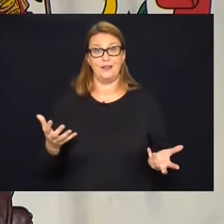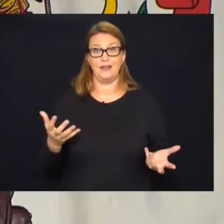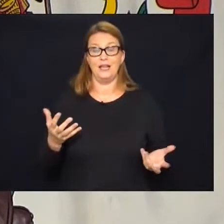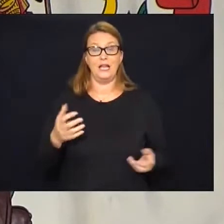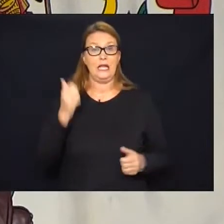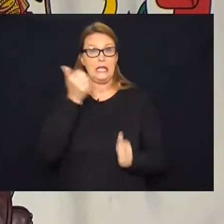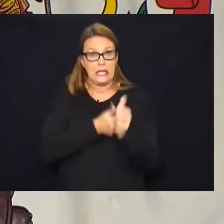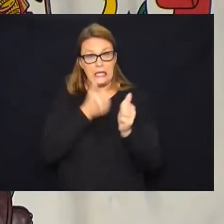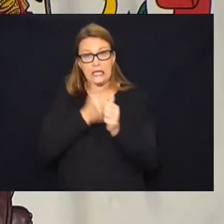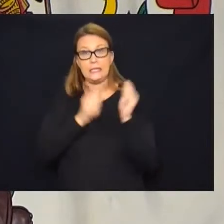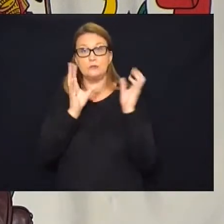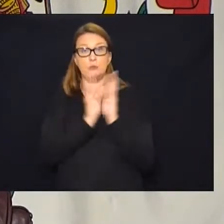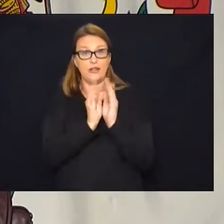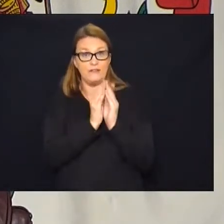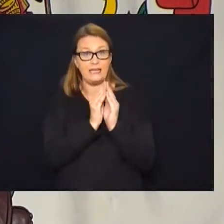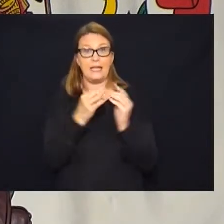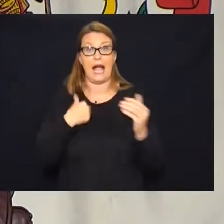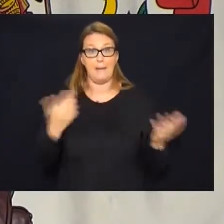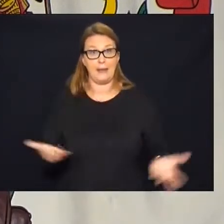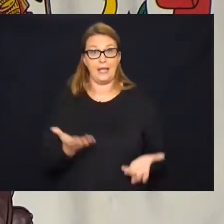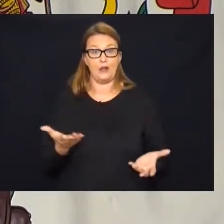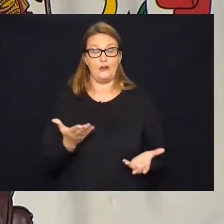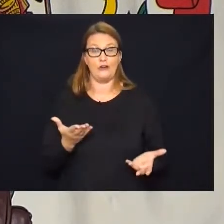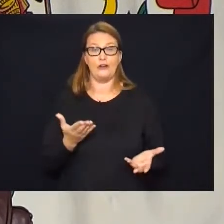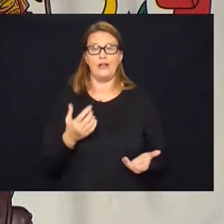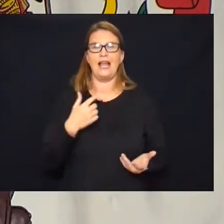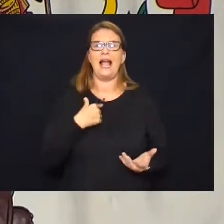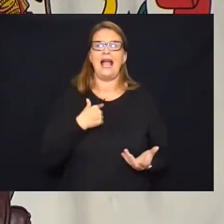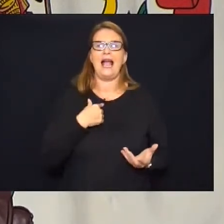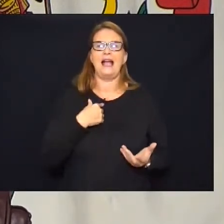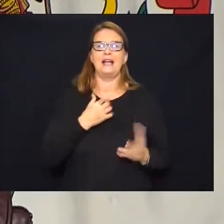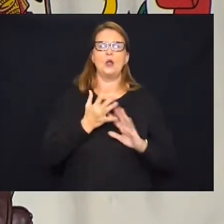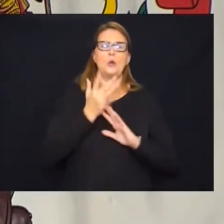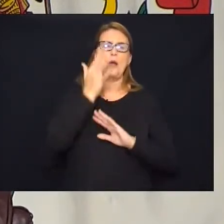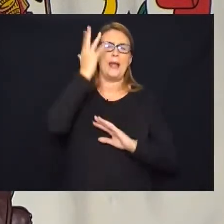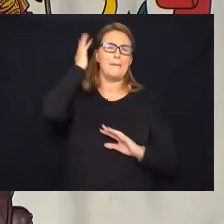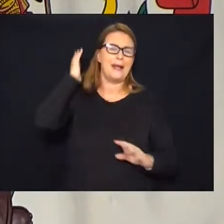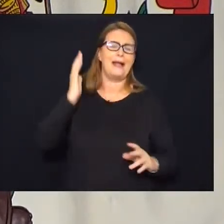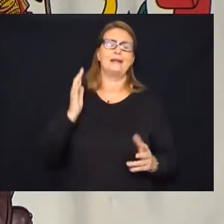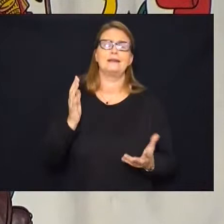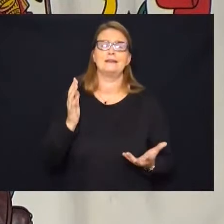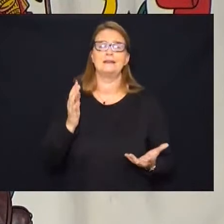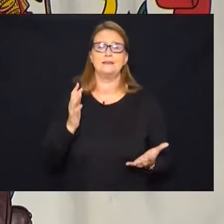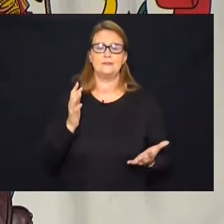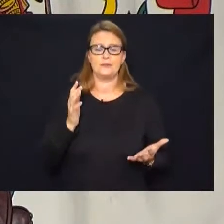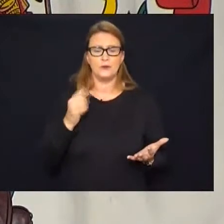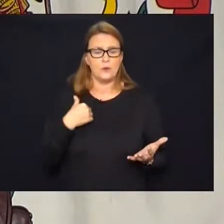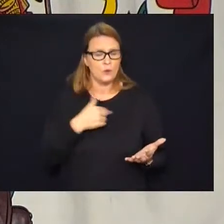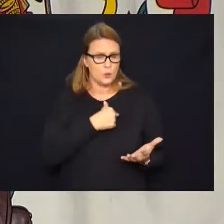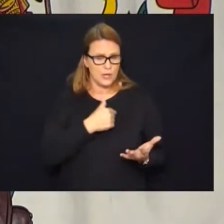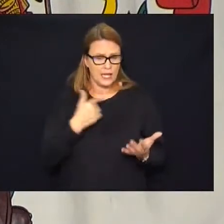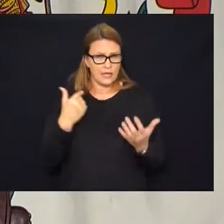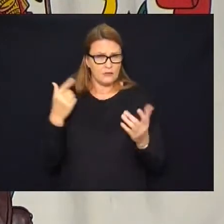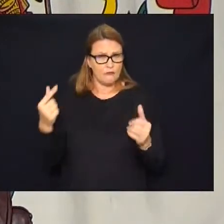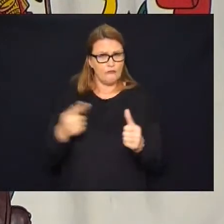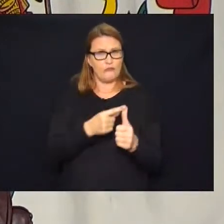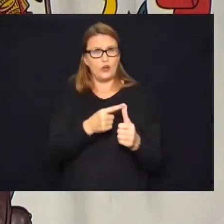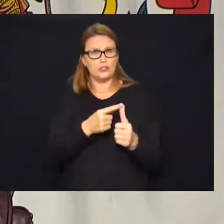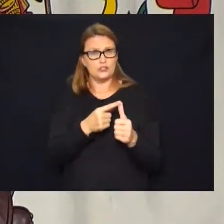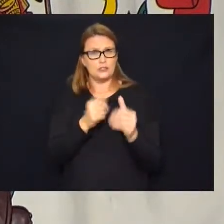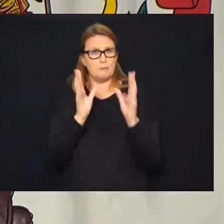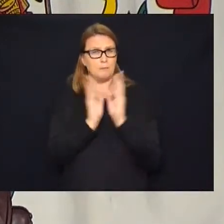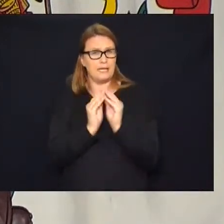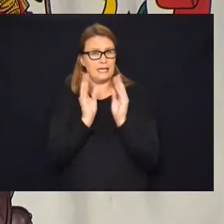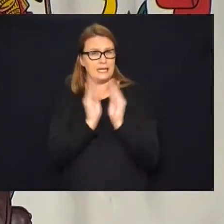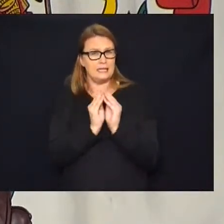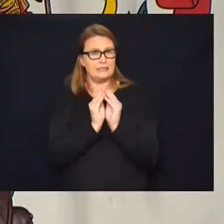single briefing. And you know, Aaron, I go way back. Now think about this. When we had our first briefing, our